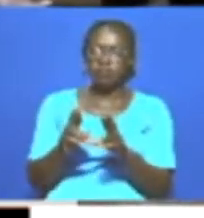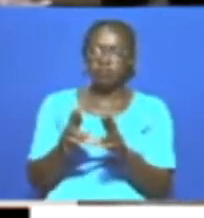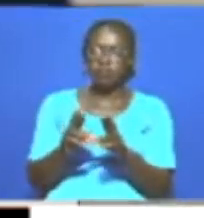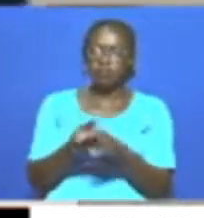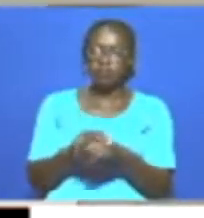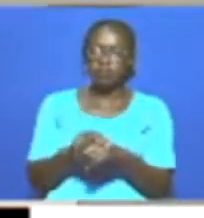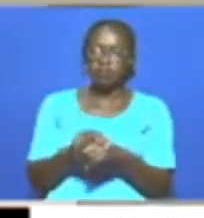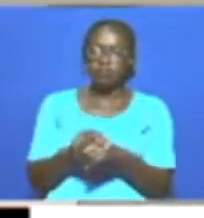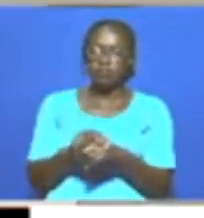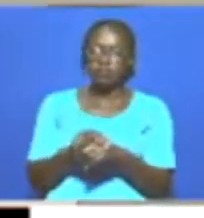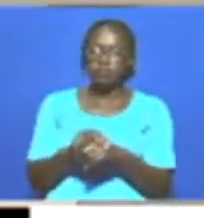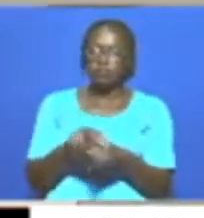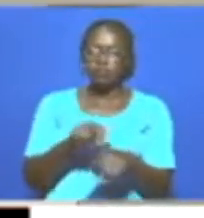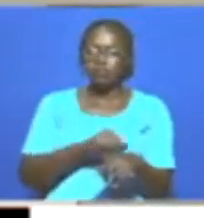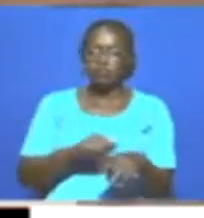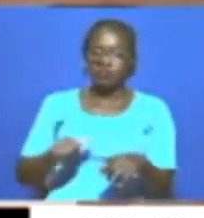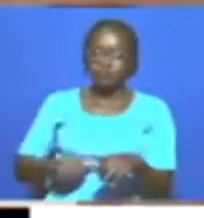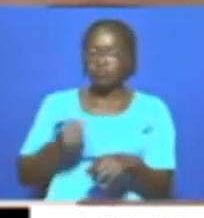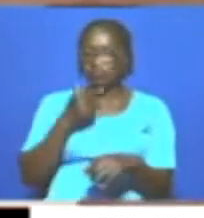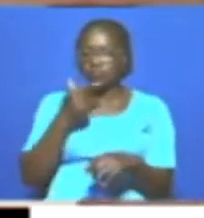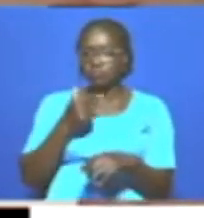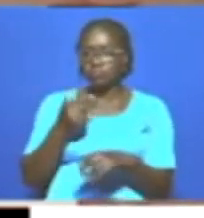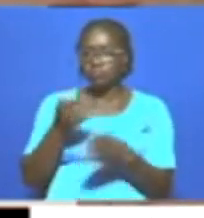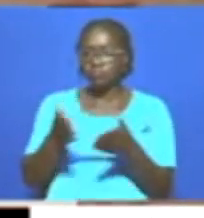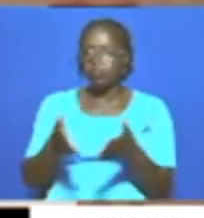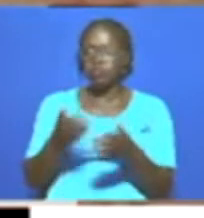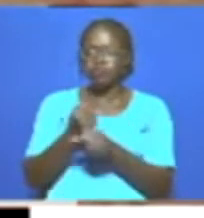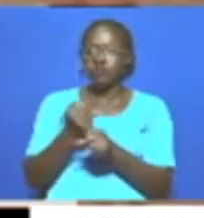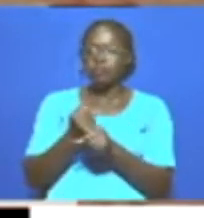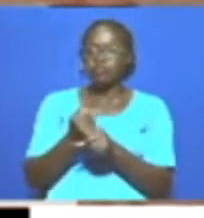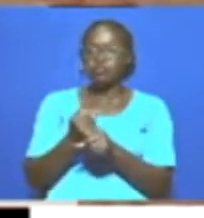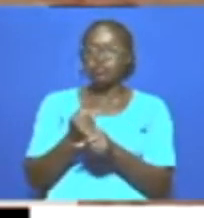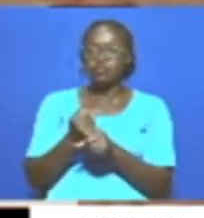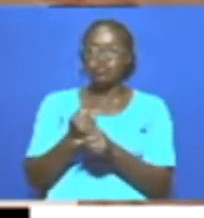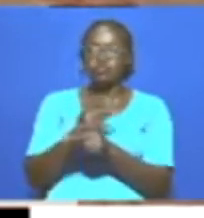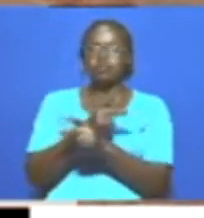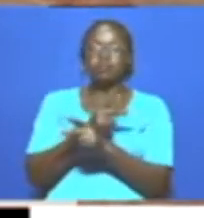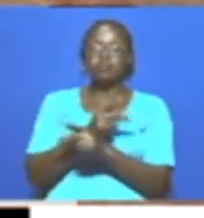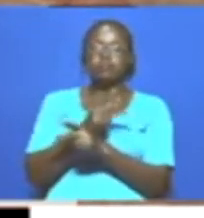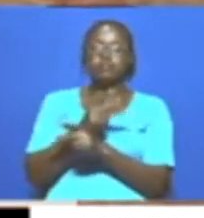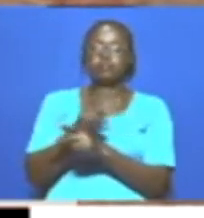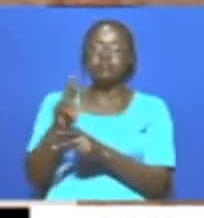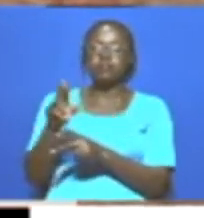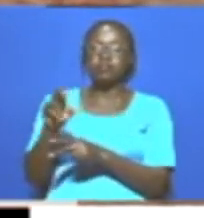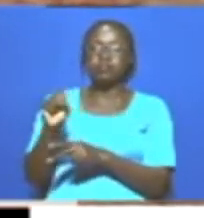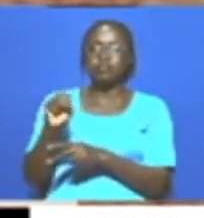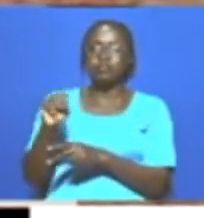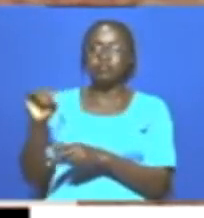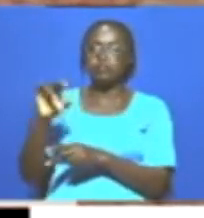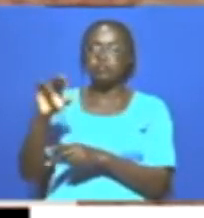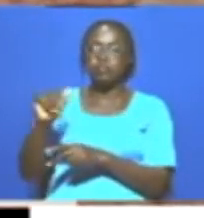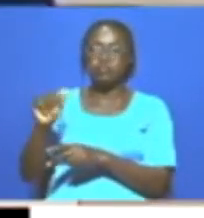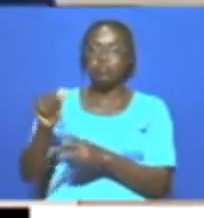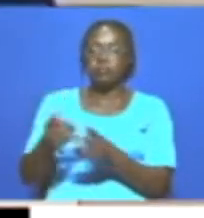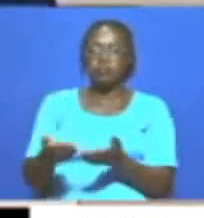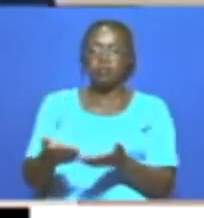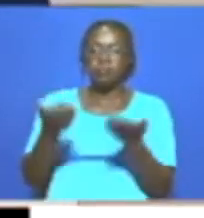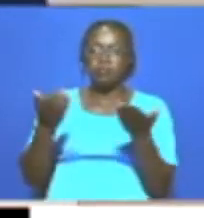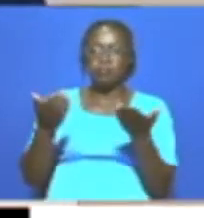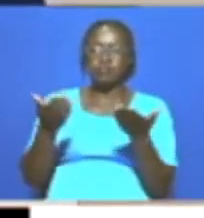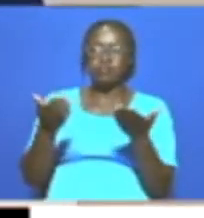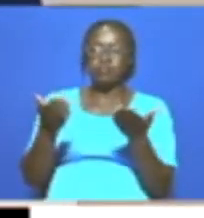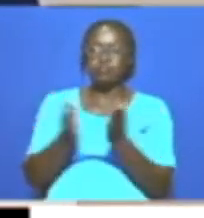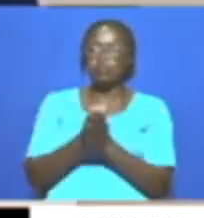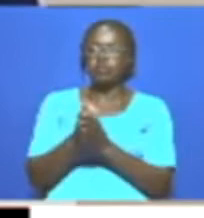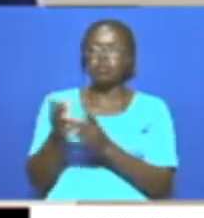The Chinese premier noted that the pressing task at the moment is to prevent the Russia-Ukraine crisis from escalating or even running out of